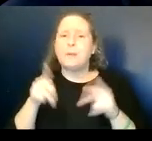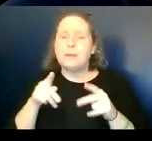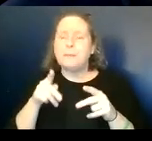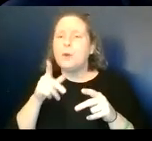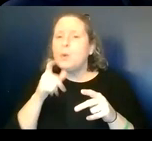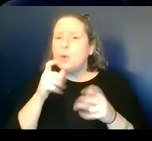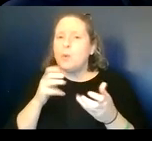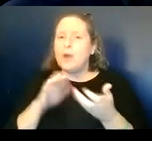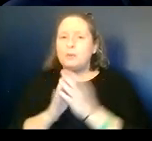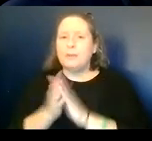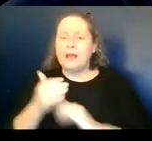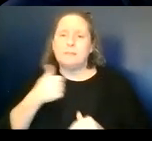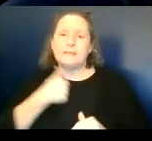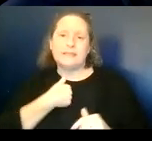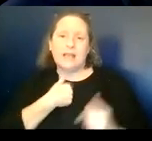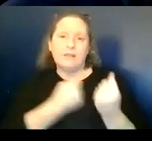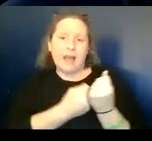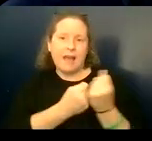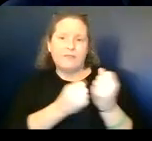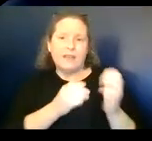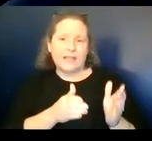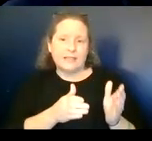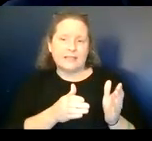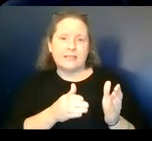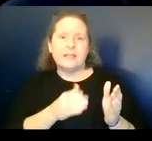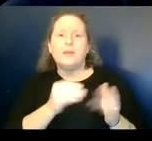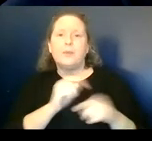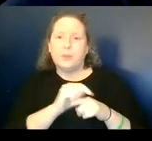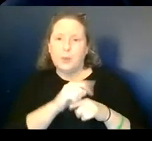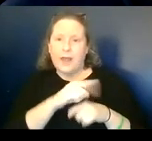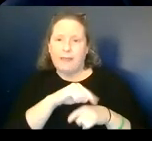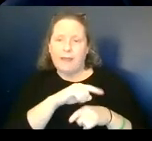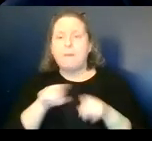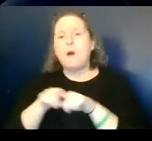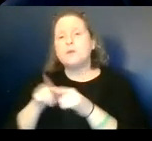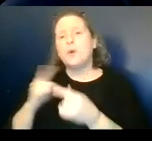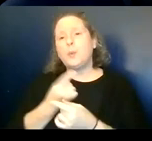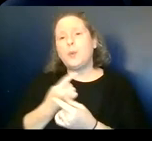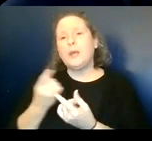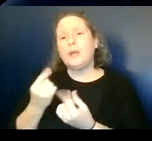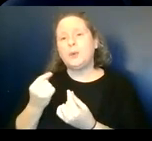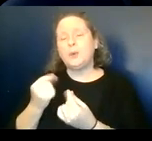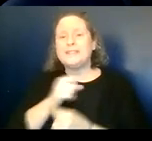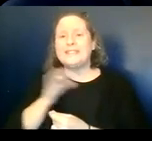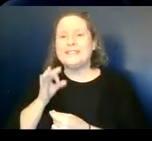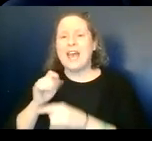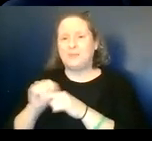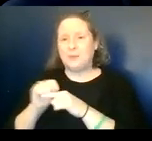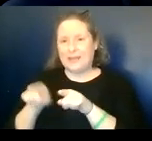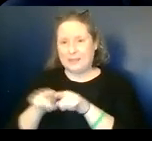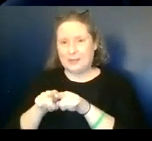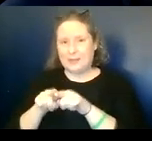advocacy. We also do staff training as well. Okay, TJ, talk to us about identity. This is really